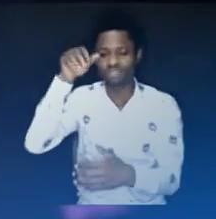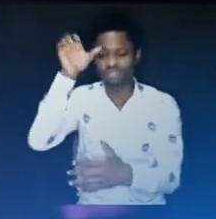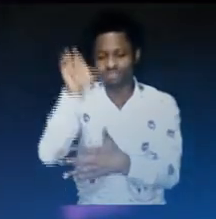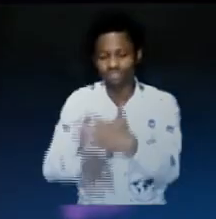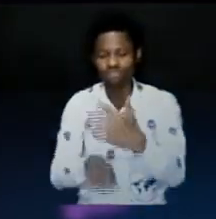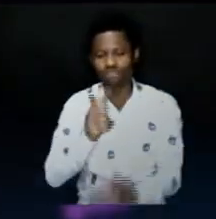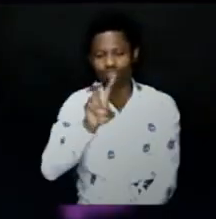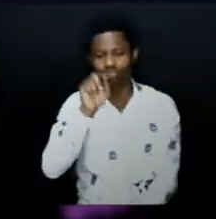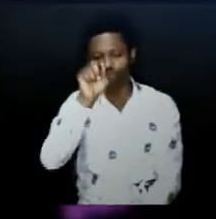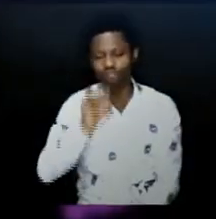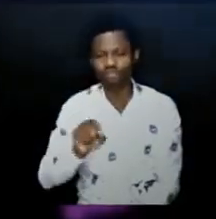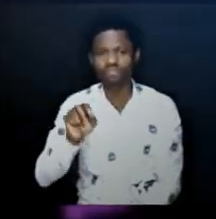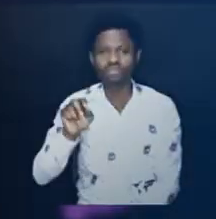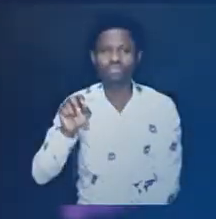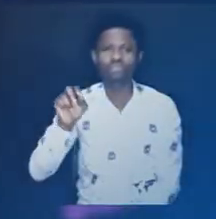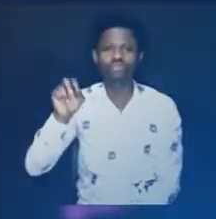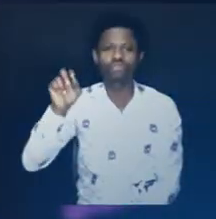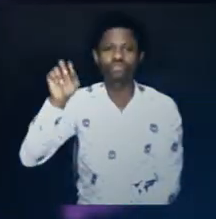1 Peter 2:5.